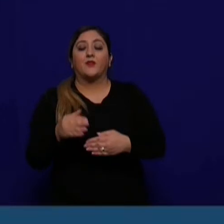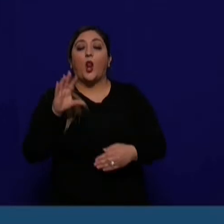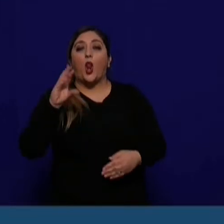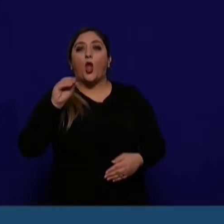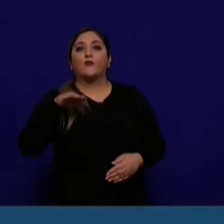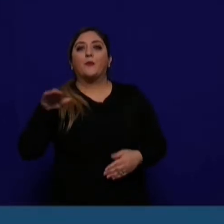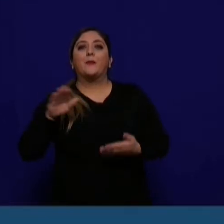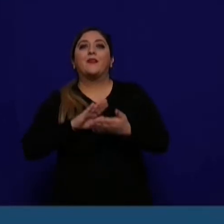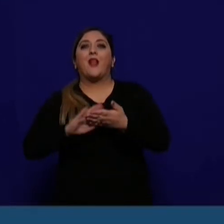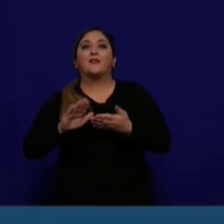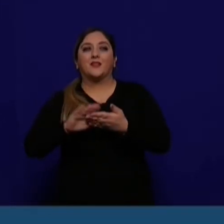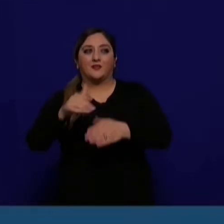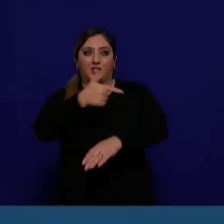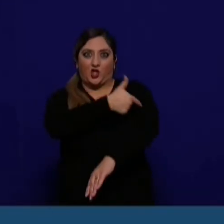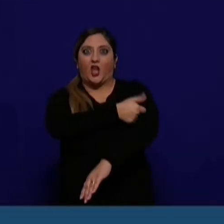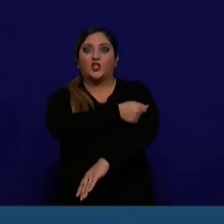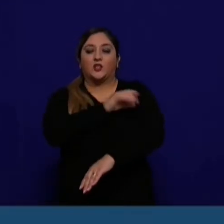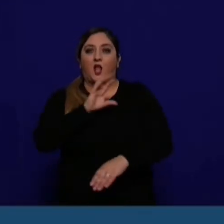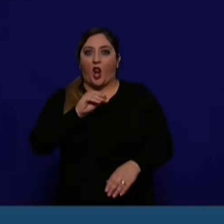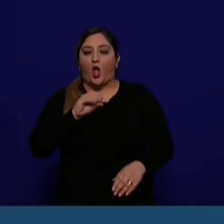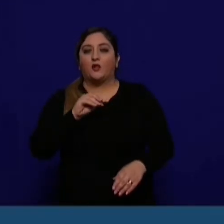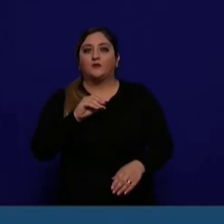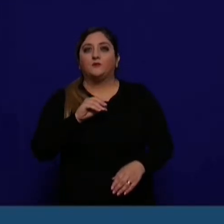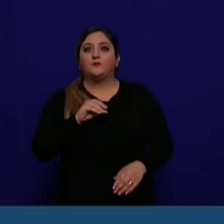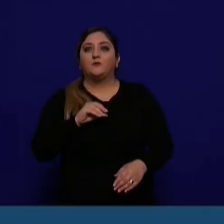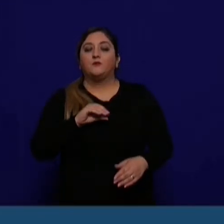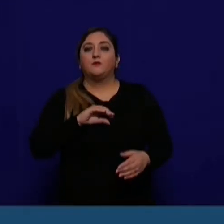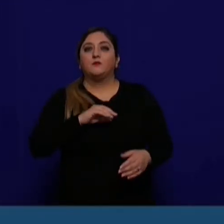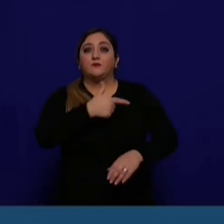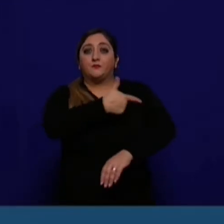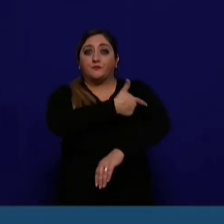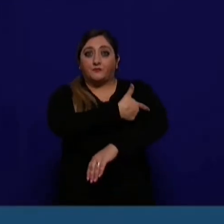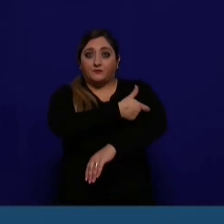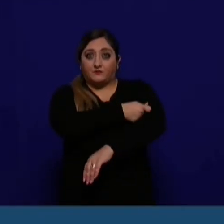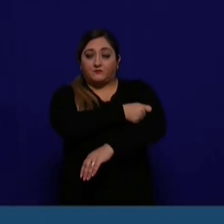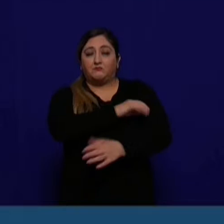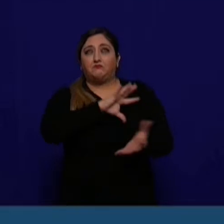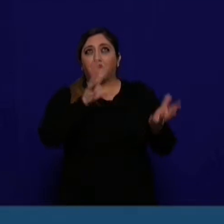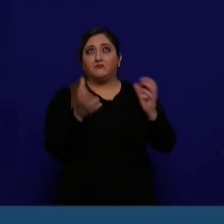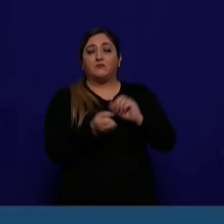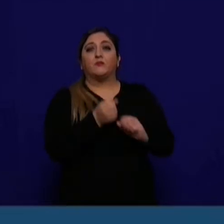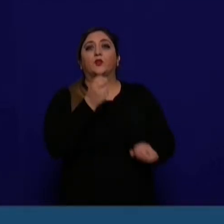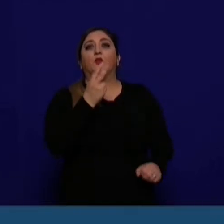coverage. We have vaccinated people with